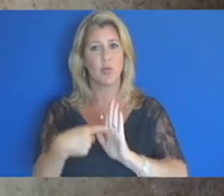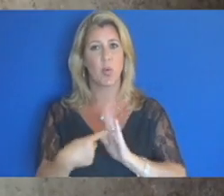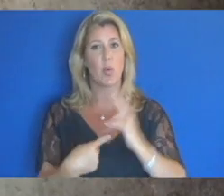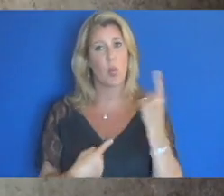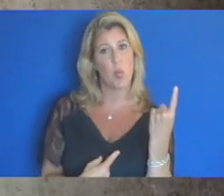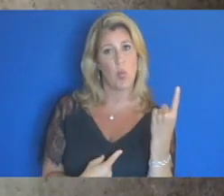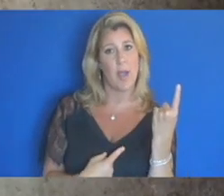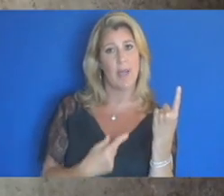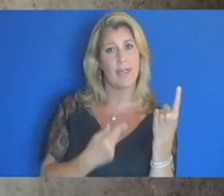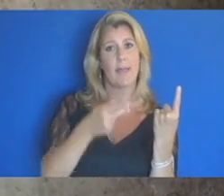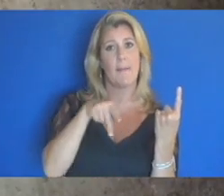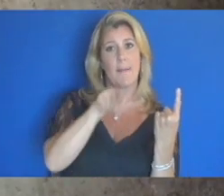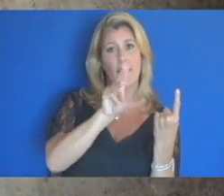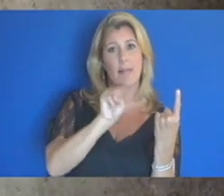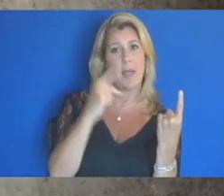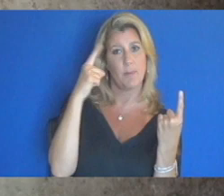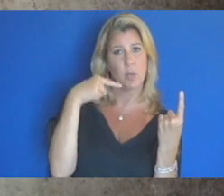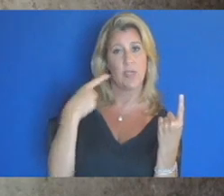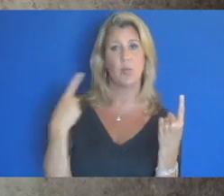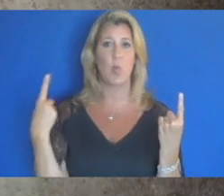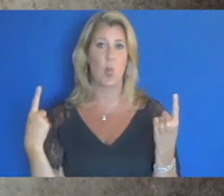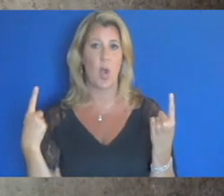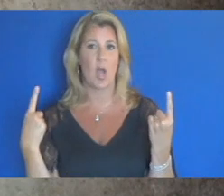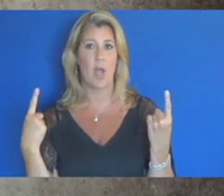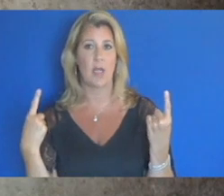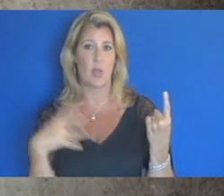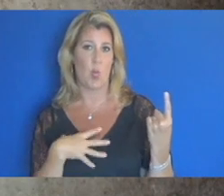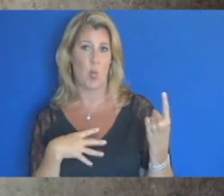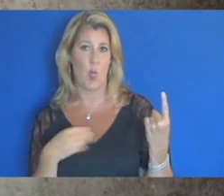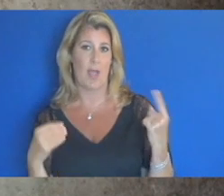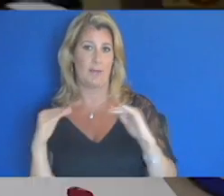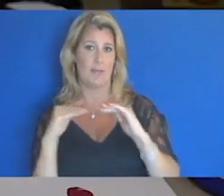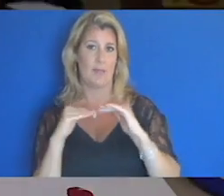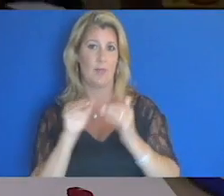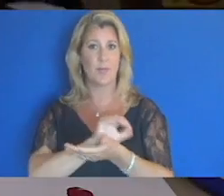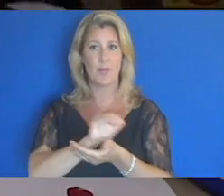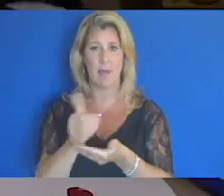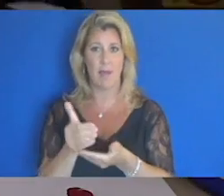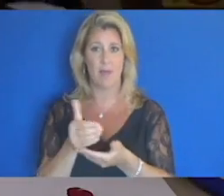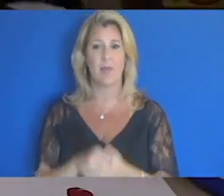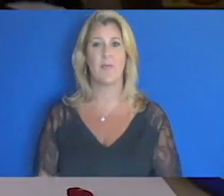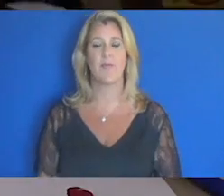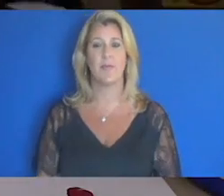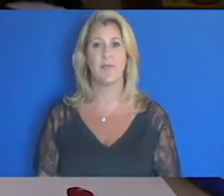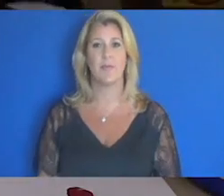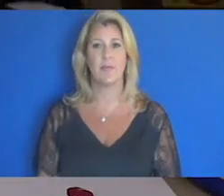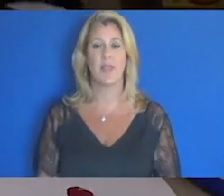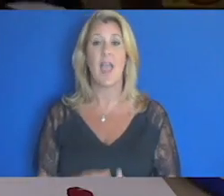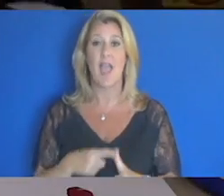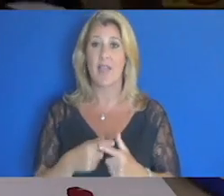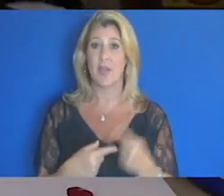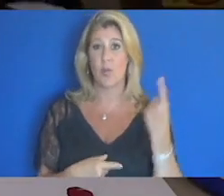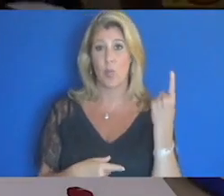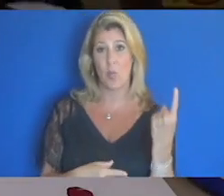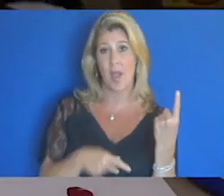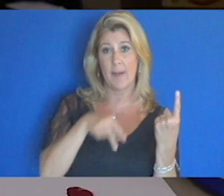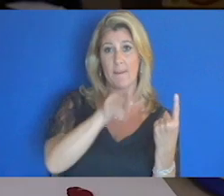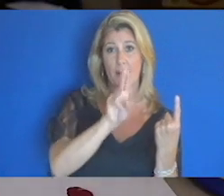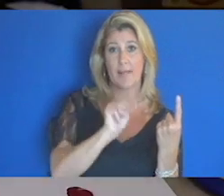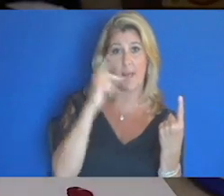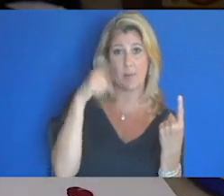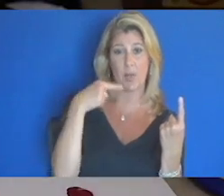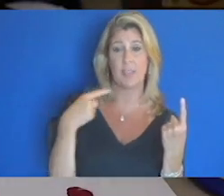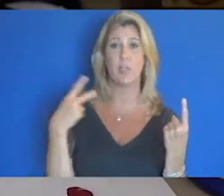parts. One part and one part will be just an equal amount. I'm going to show you one part of Plum Crazy and